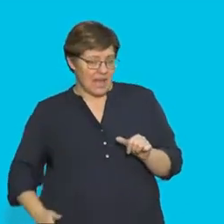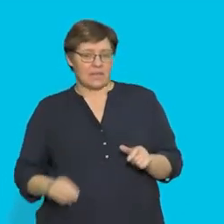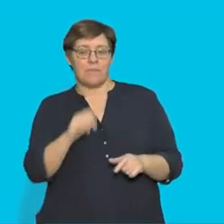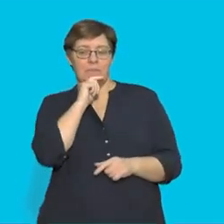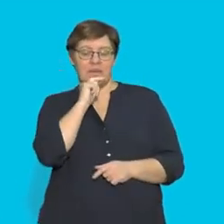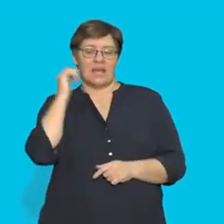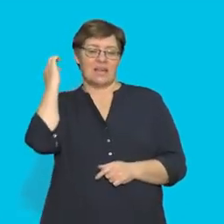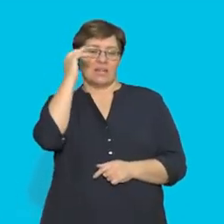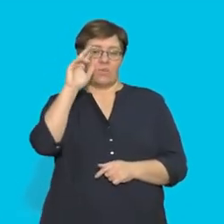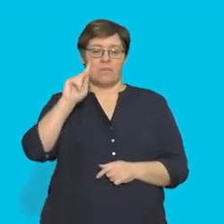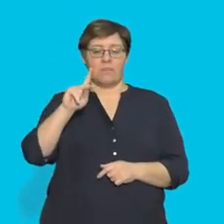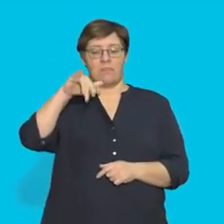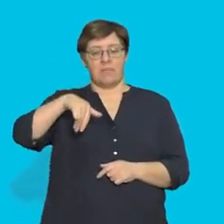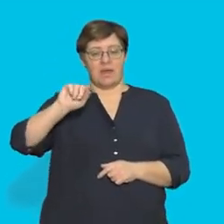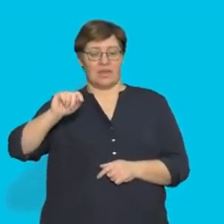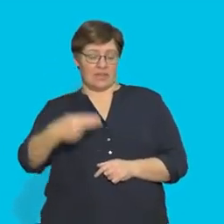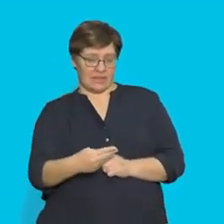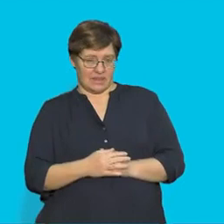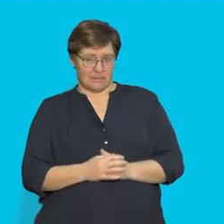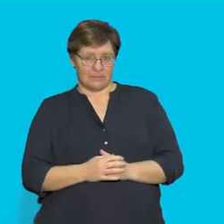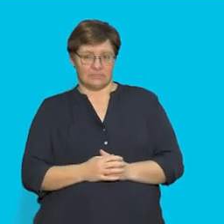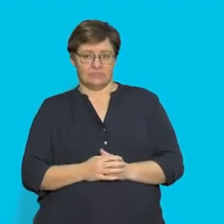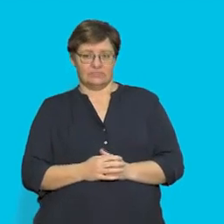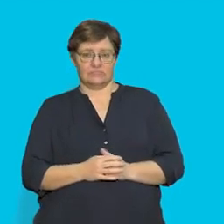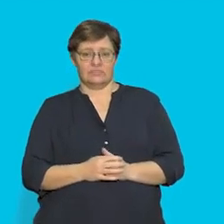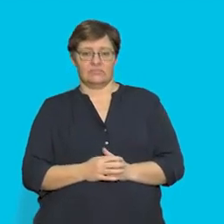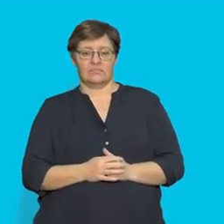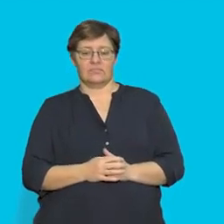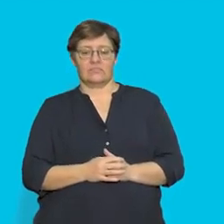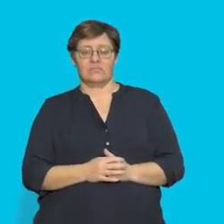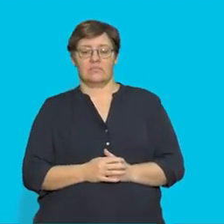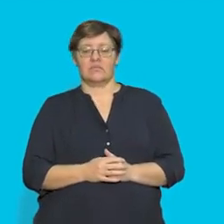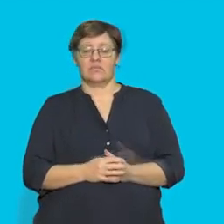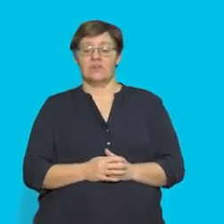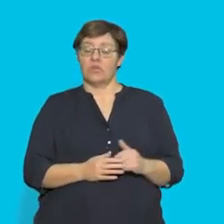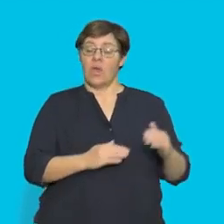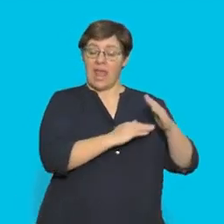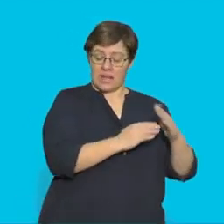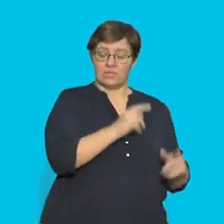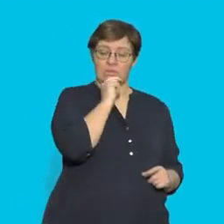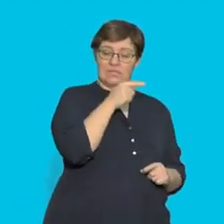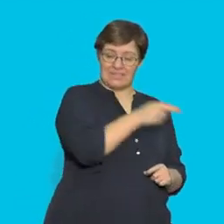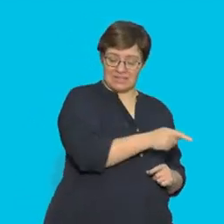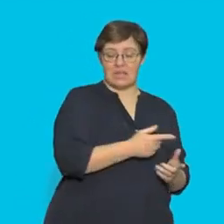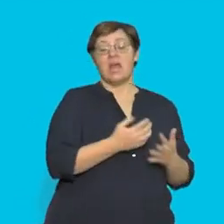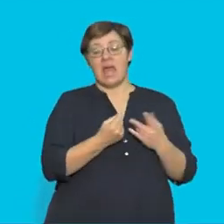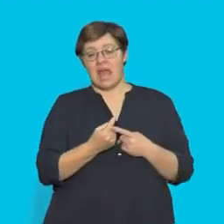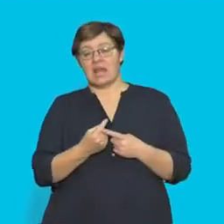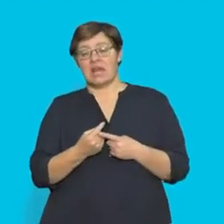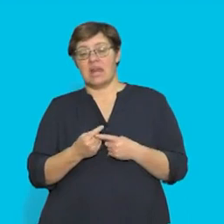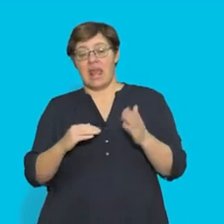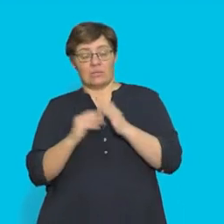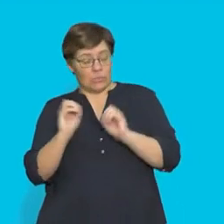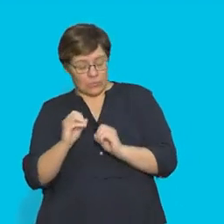sides, then we're going to use theorem of Pythagoras. So if it's angles, we're going to end up using Sokatoa, and if there's no angles, we end up